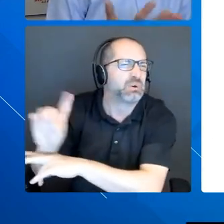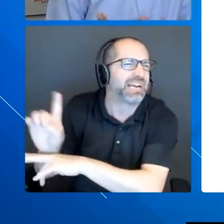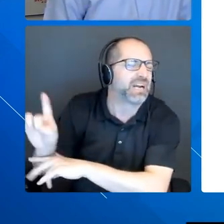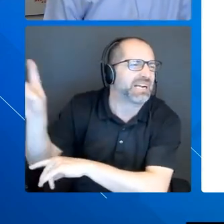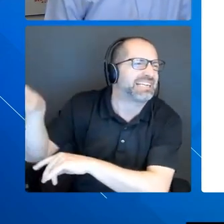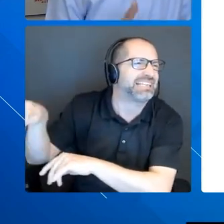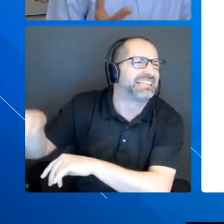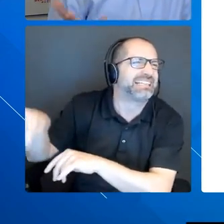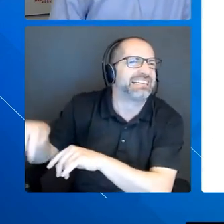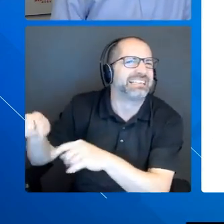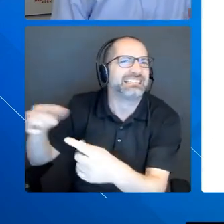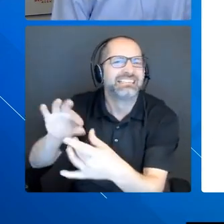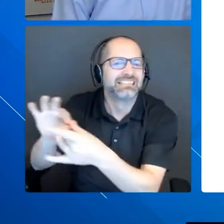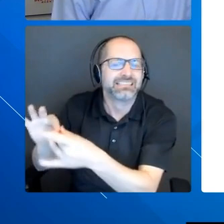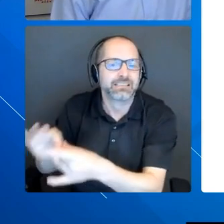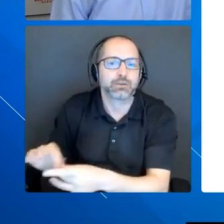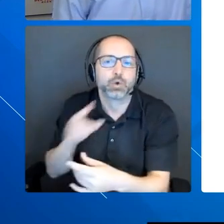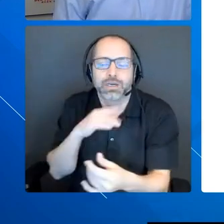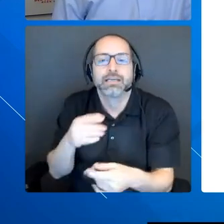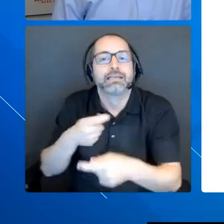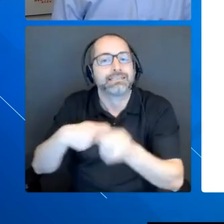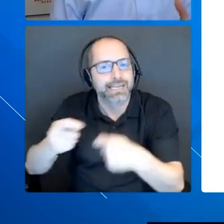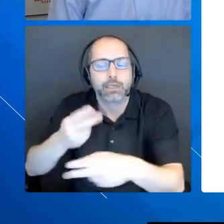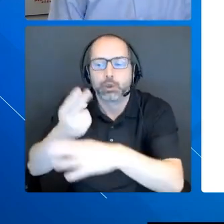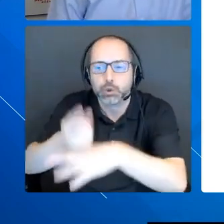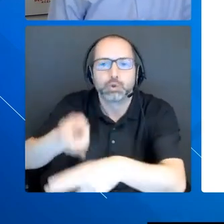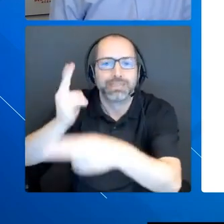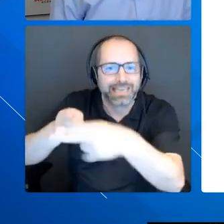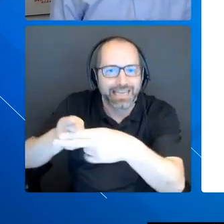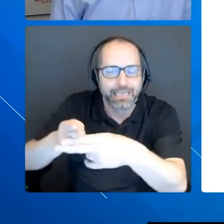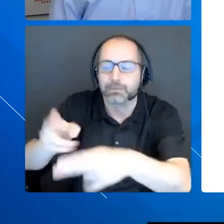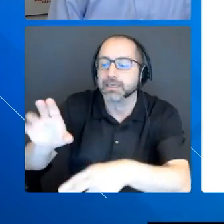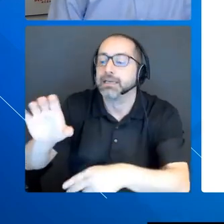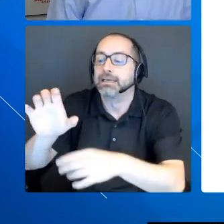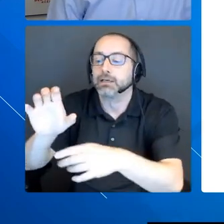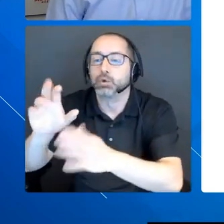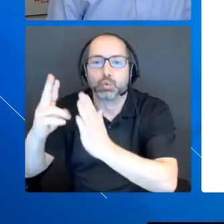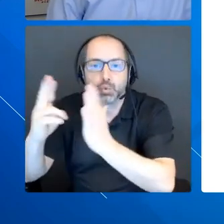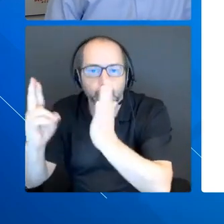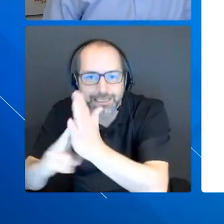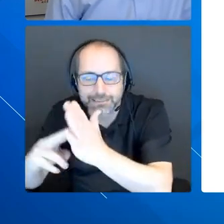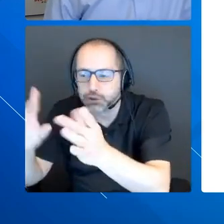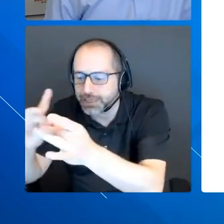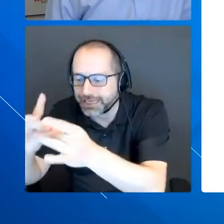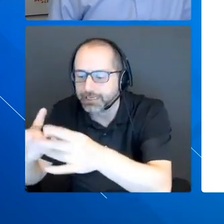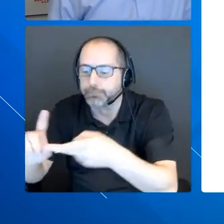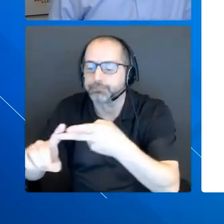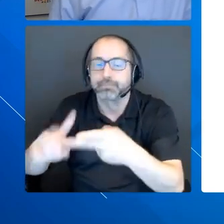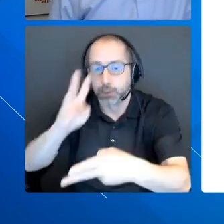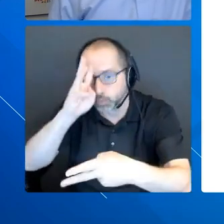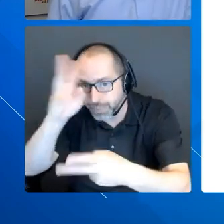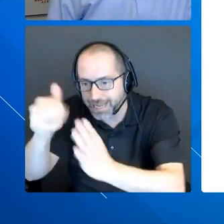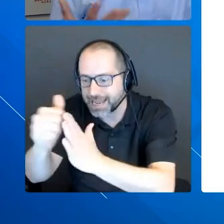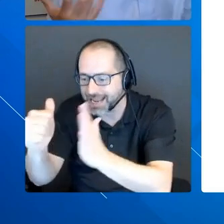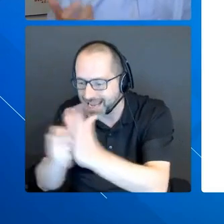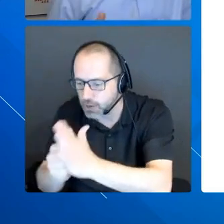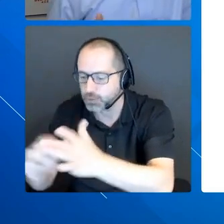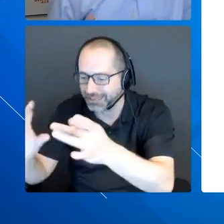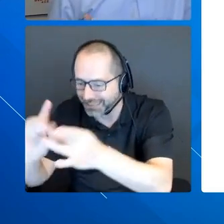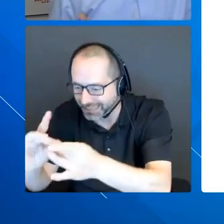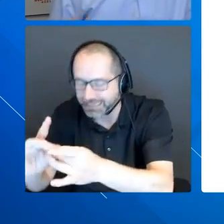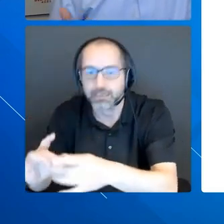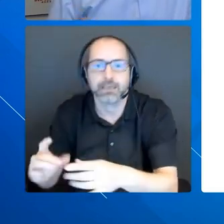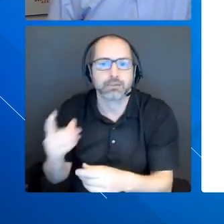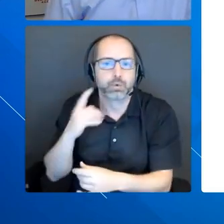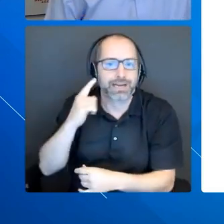So instead of register and then click here and create an account, click here, make it register link, create an account link. That way when I tab, I hear register link. I know